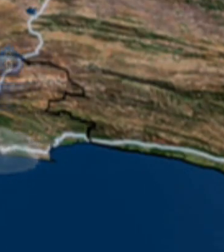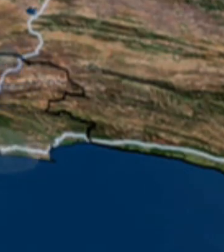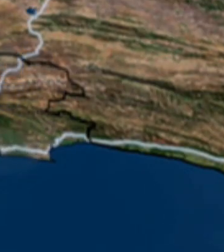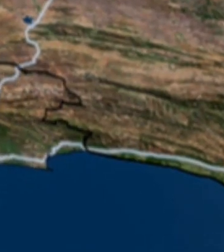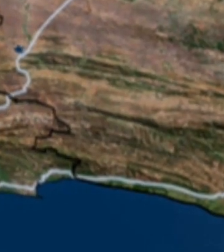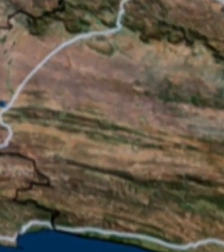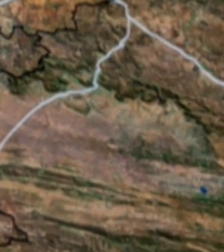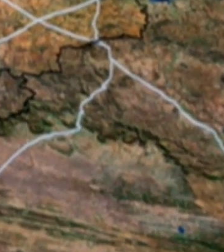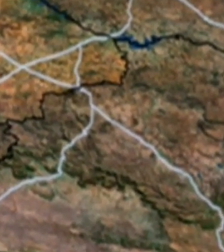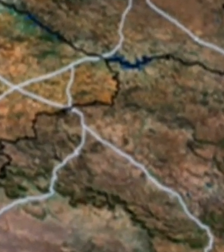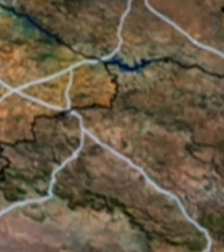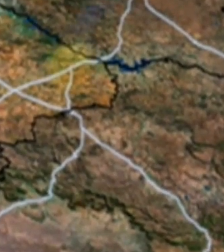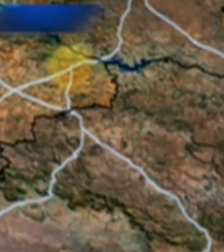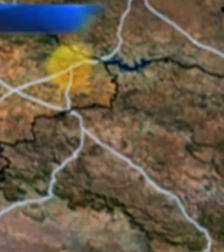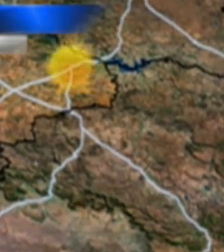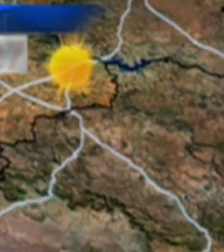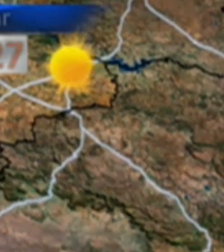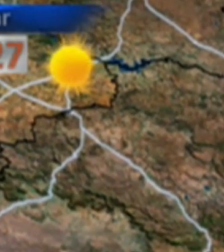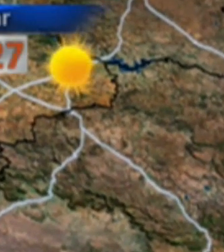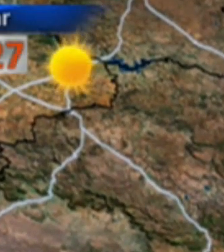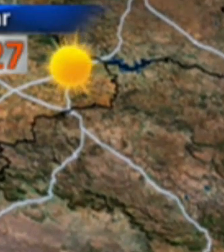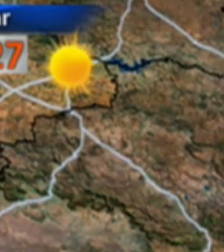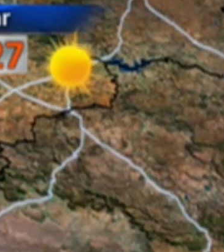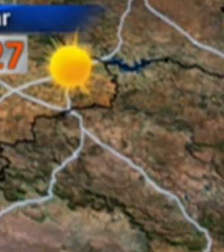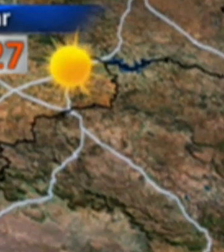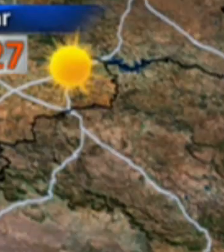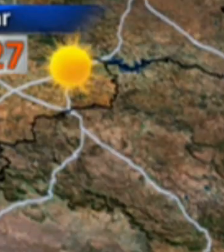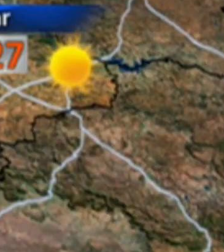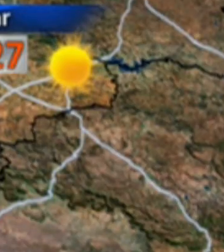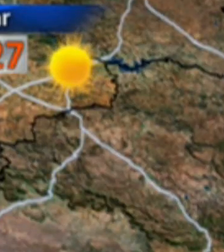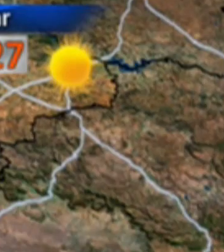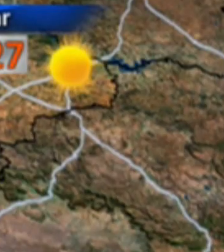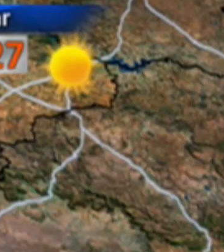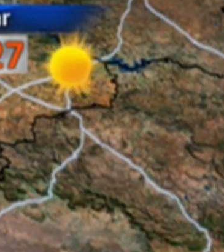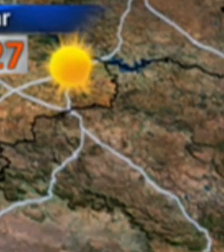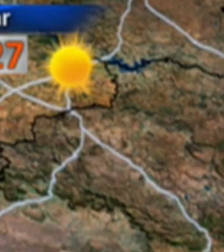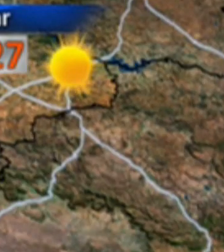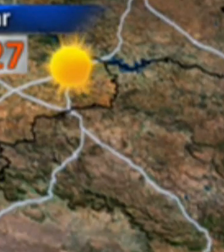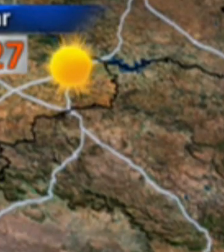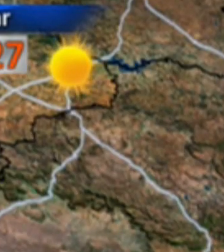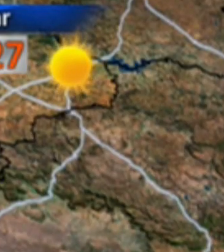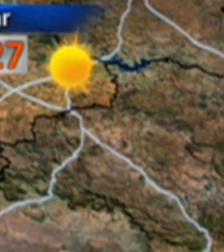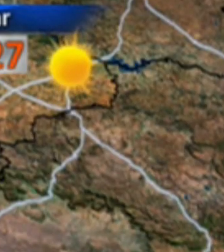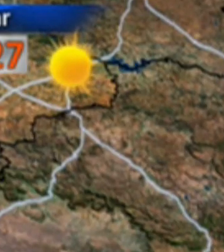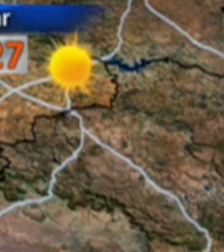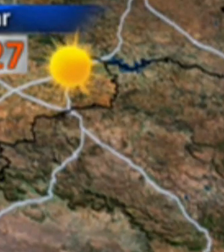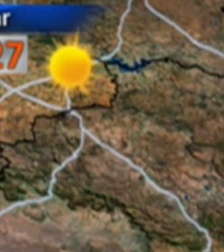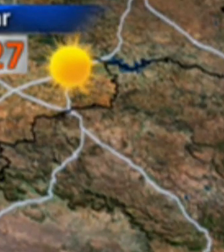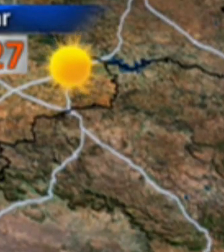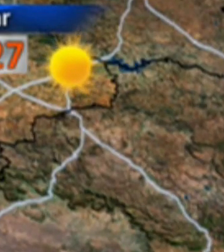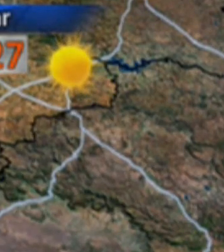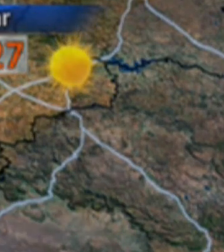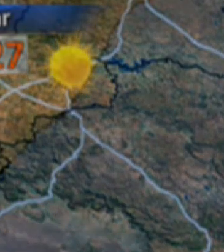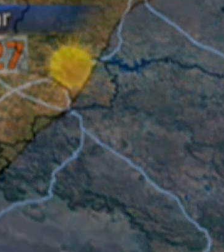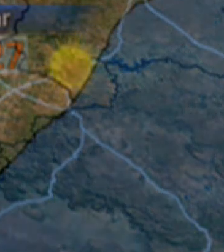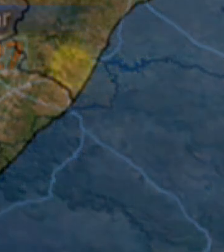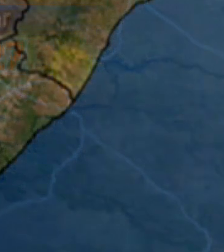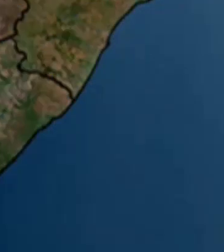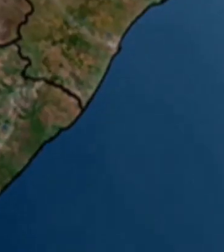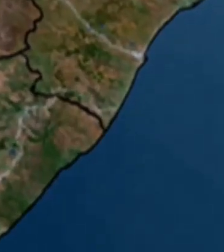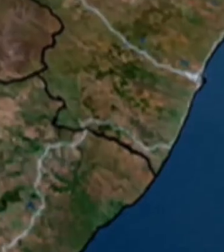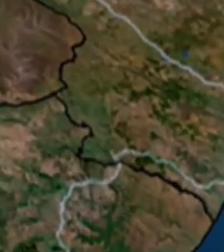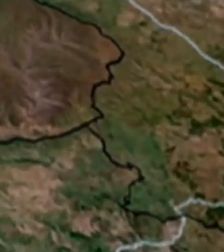ke Masompedi tee Magašo a raparang ga botse kapa le boa go ma Afrika Borwa la ka moswane le a fiša ka bo Upington ka dikarolong tsa ka bo Kuruman o le ka bo Kimberley